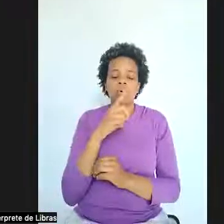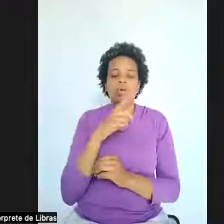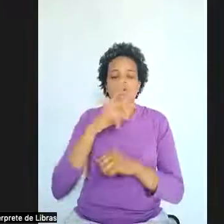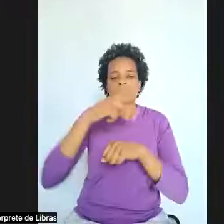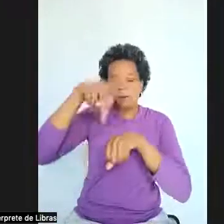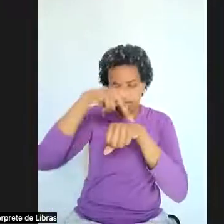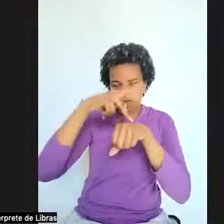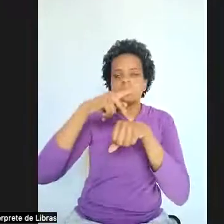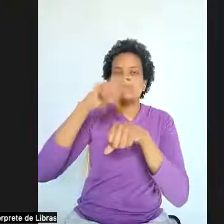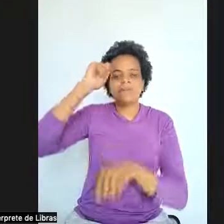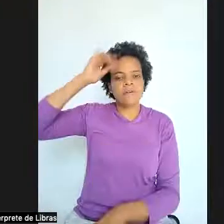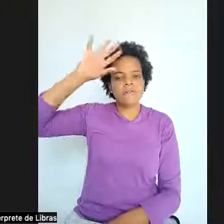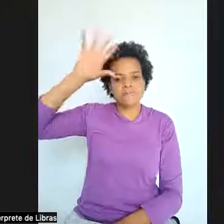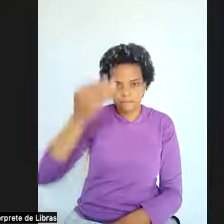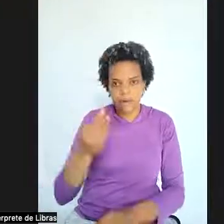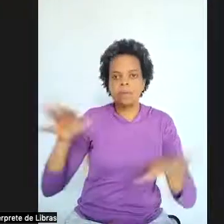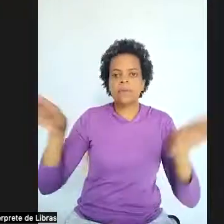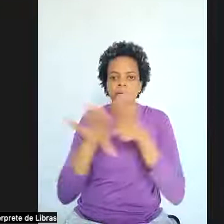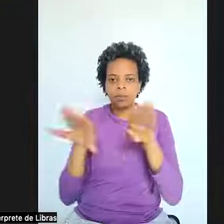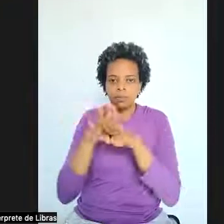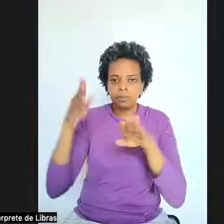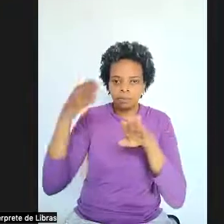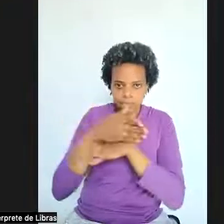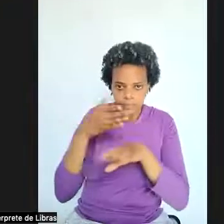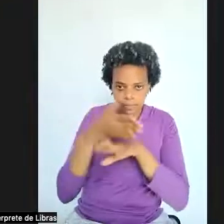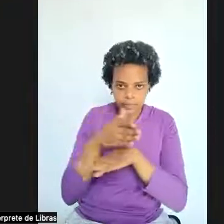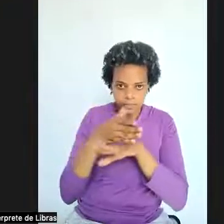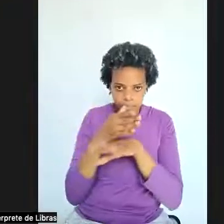Africa, Namibia, and other countries from the South Cone of